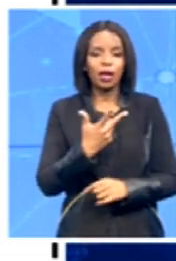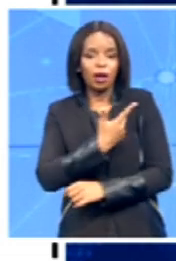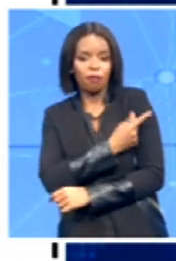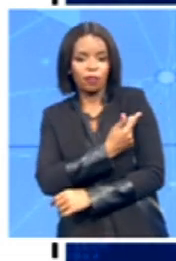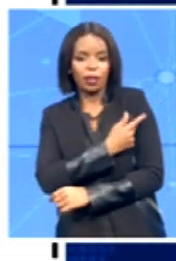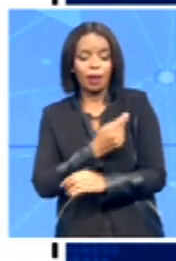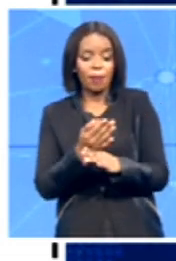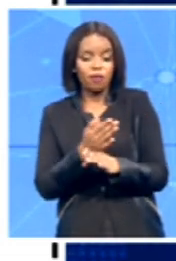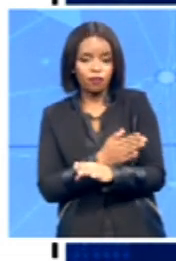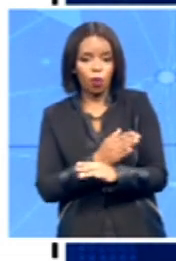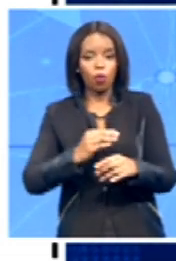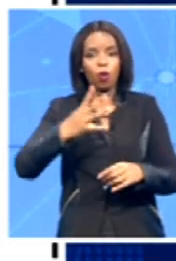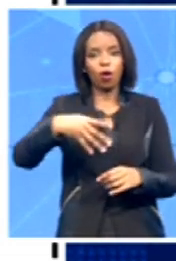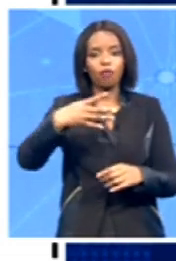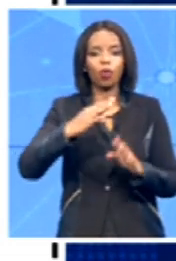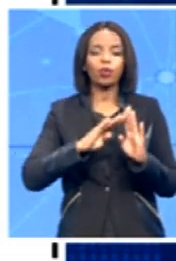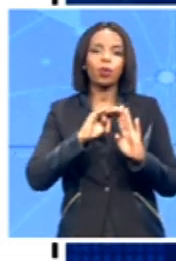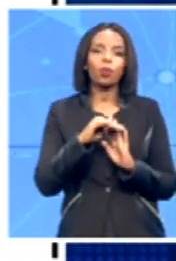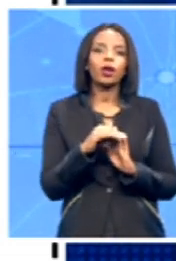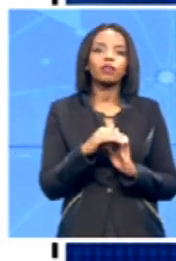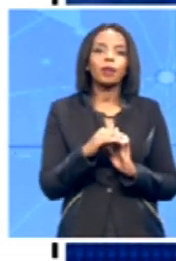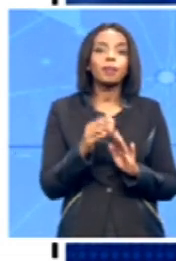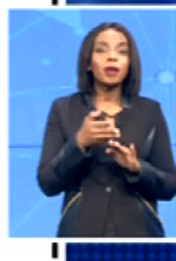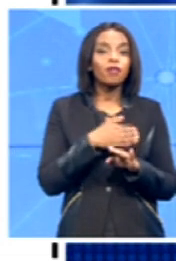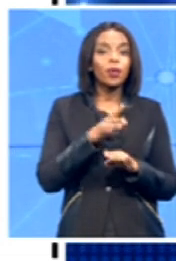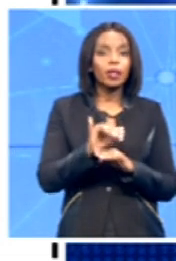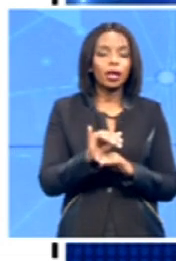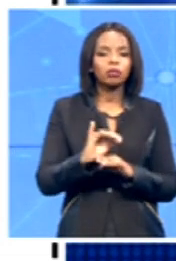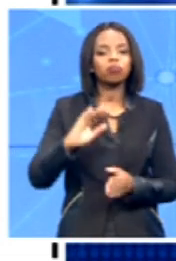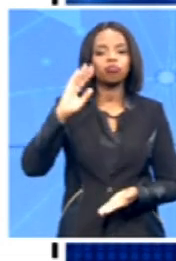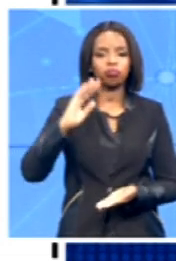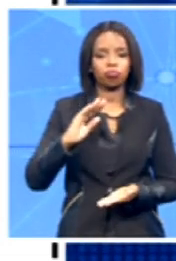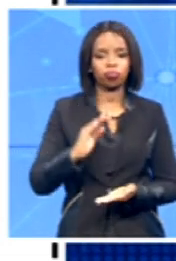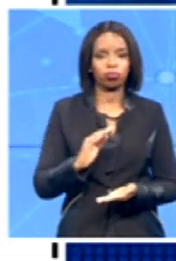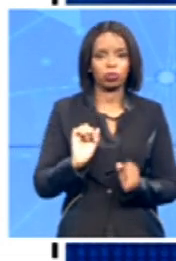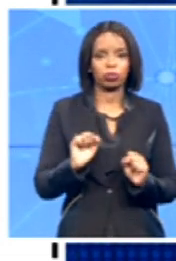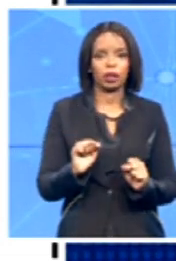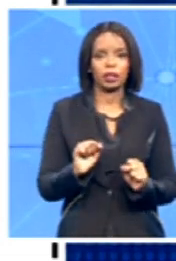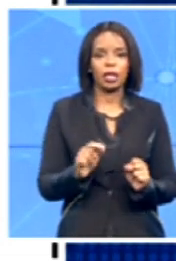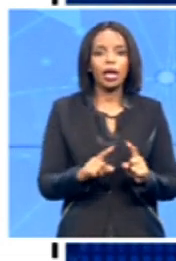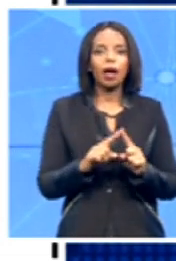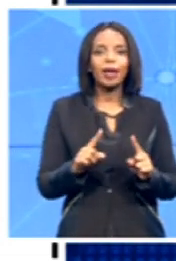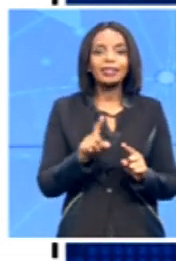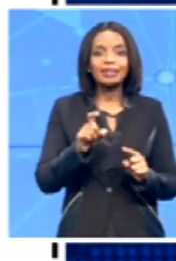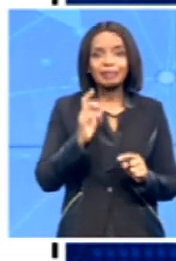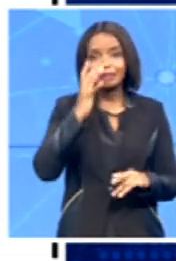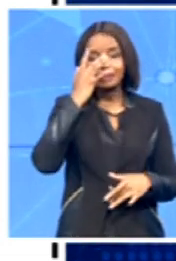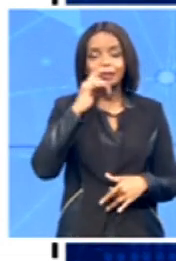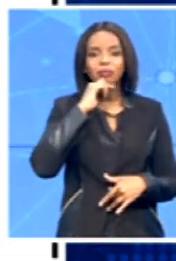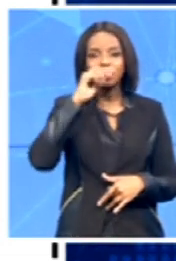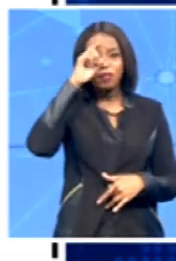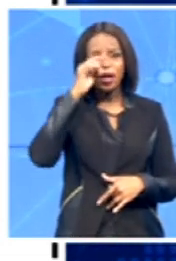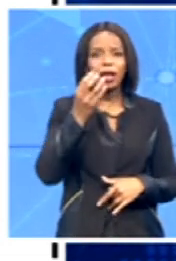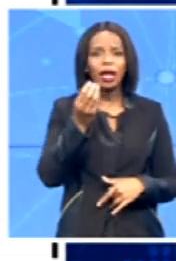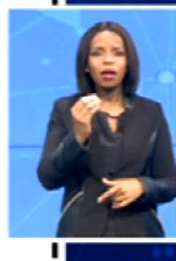to date that has been lower, and a different disease profile with less COVID-19 pneumonia. And it's mostly due to